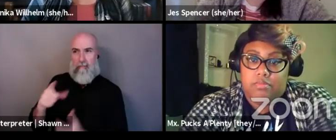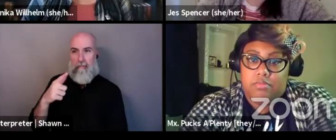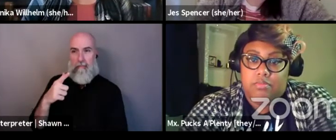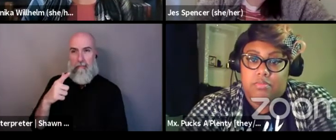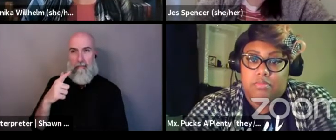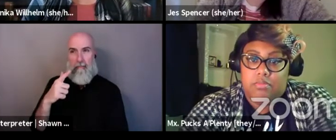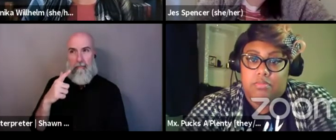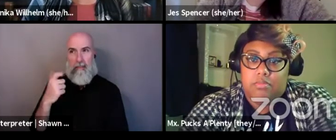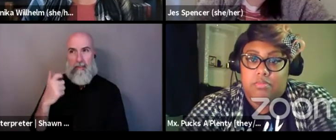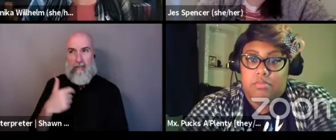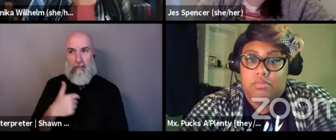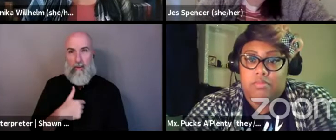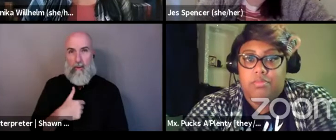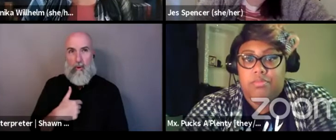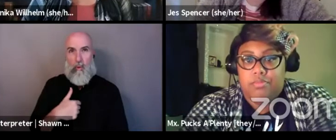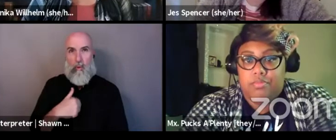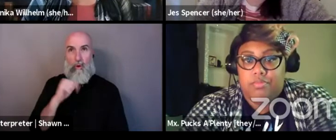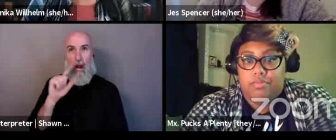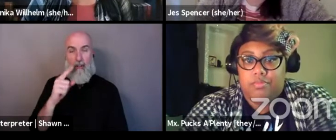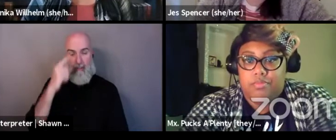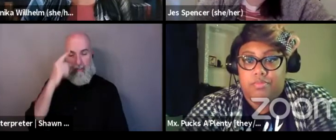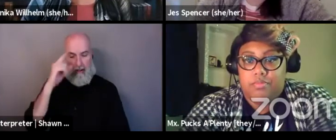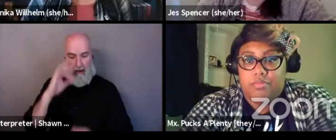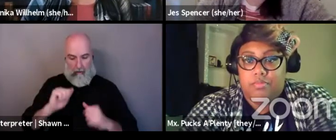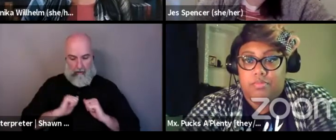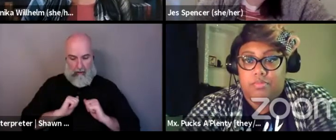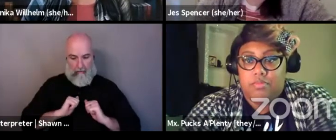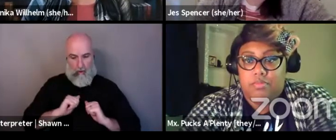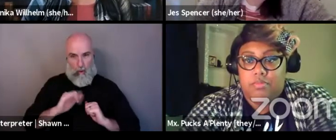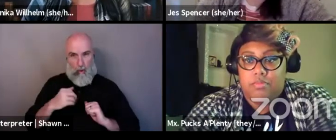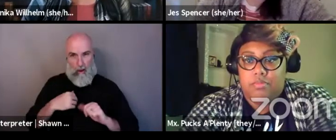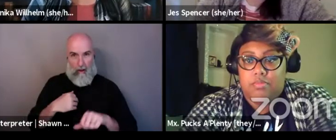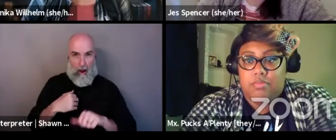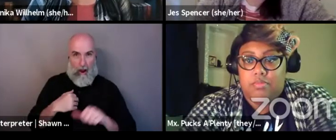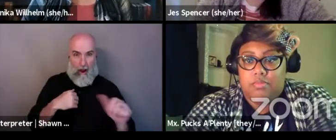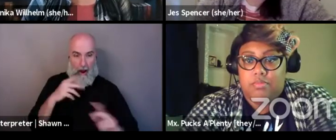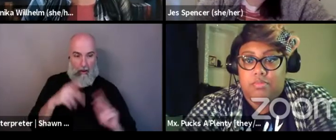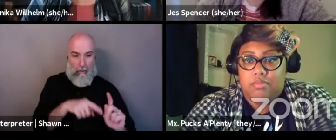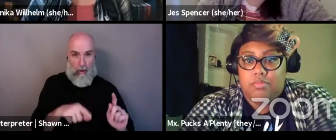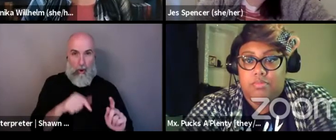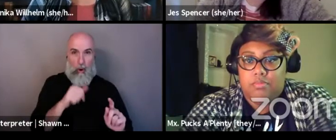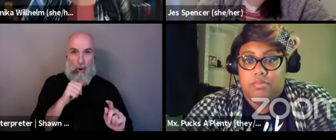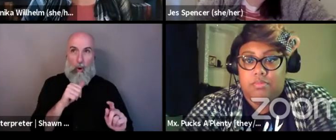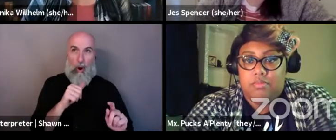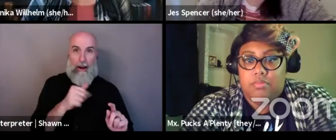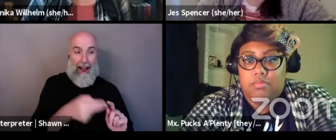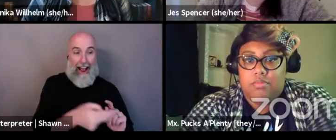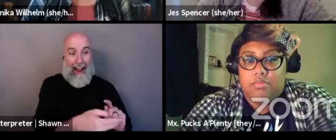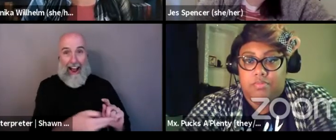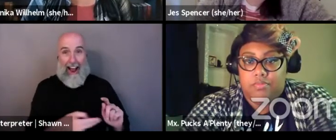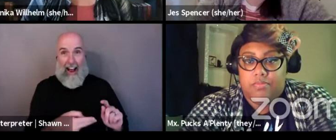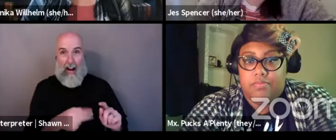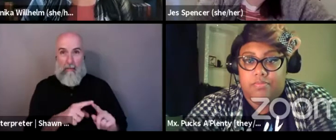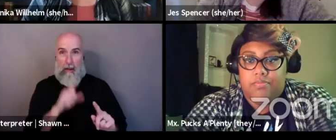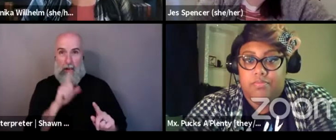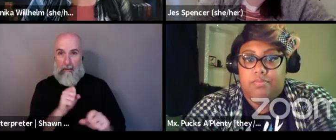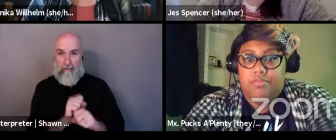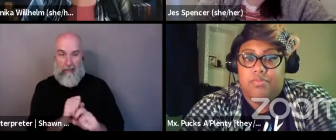we aren't just thinking of ourselves. We also have like other people who aren't necessarily hired to do a gig, but are affected by the gig.